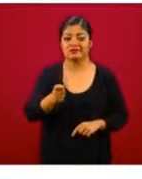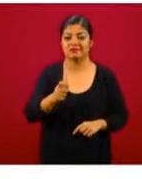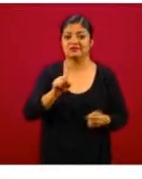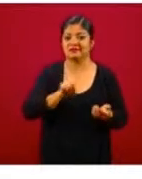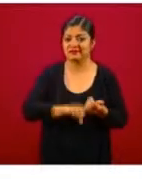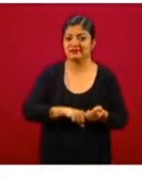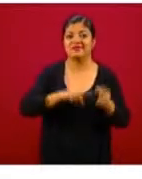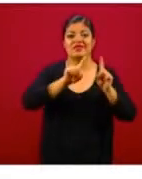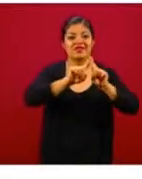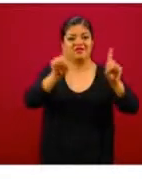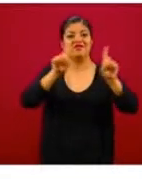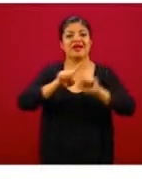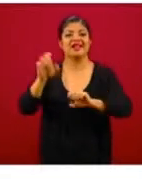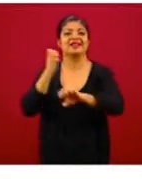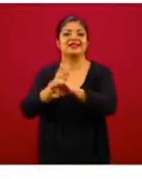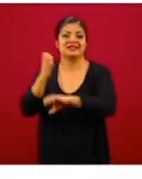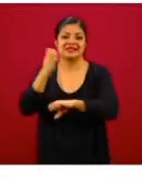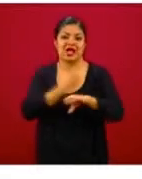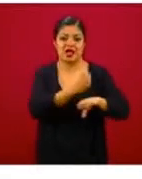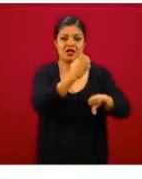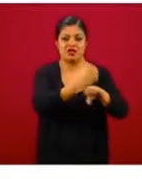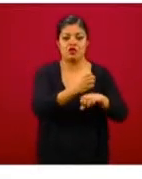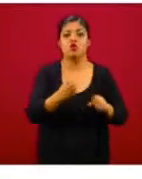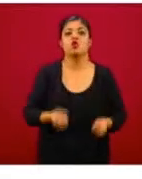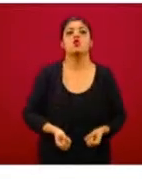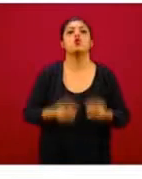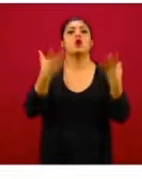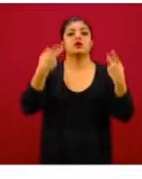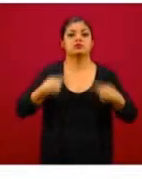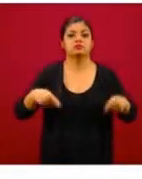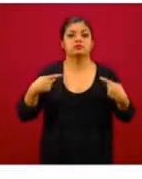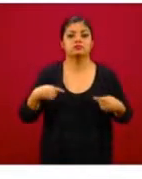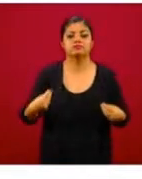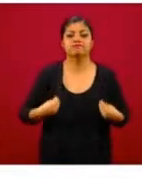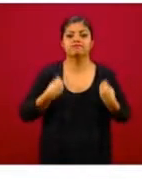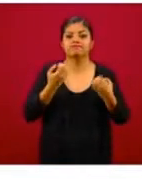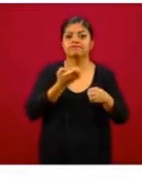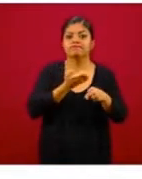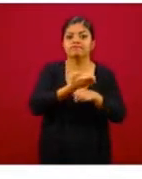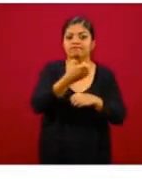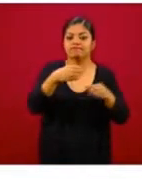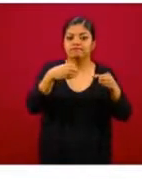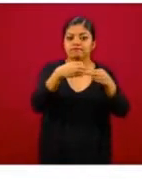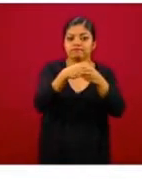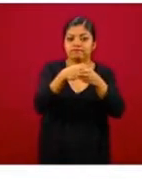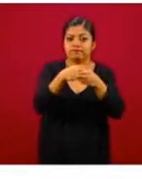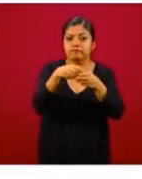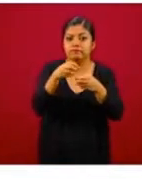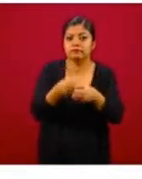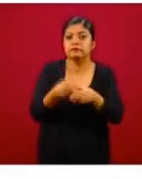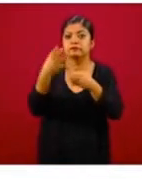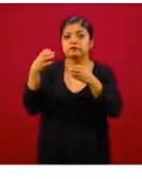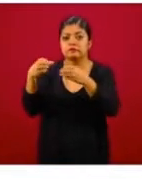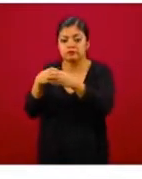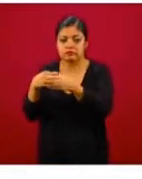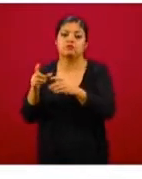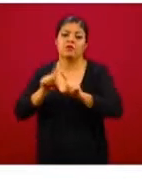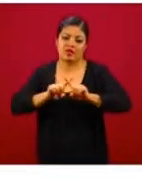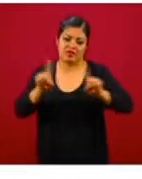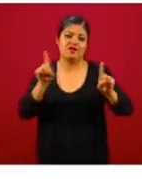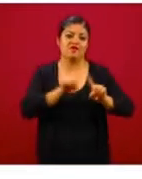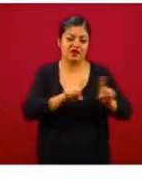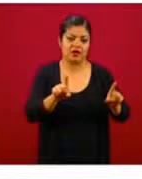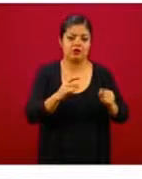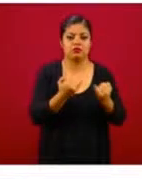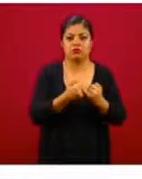10,000 inhabitants nationally, but you can see that there's a different spread here depending on the population base, which is to say the number